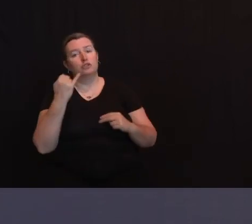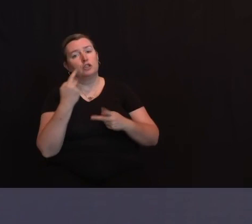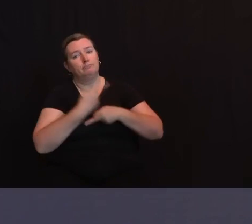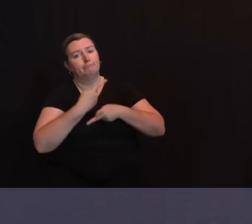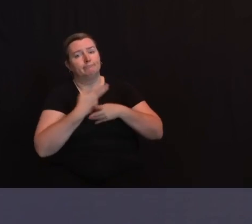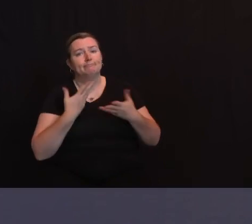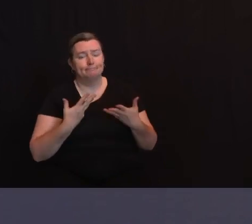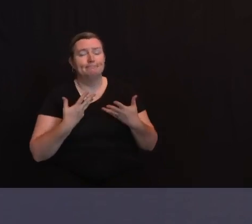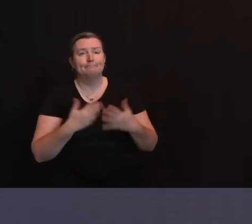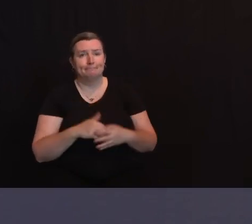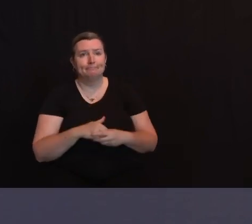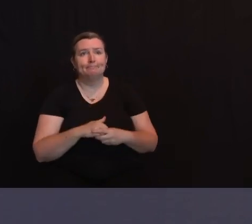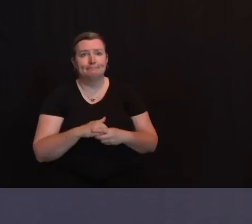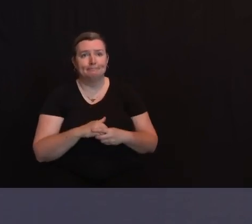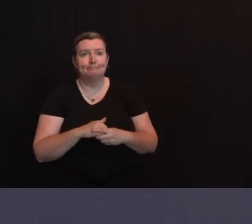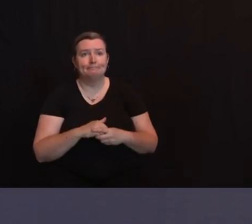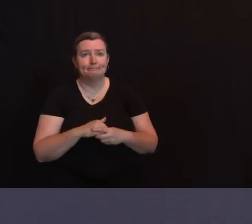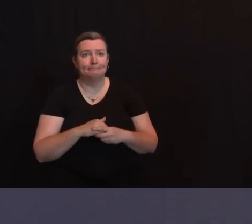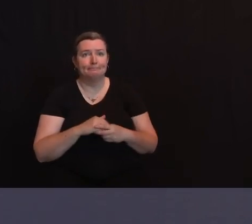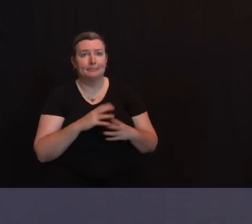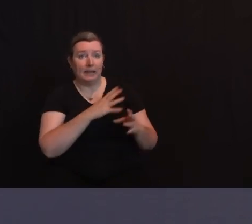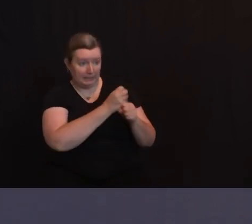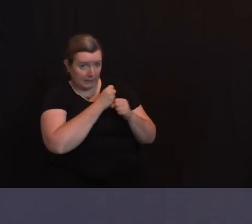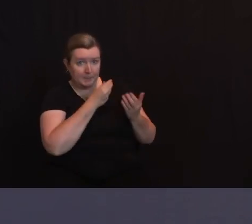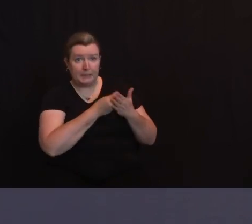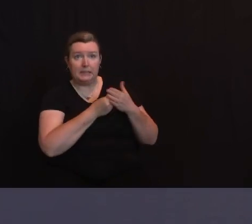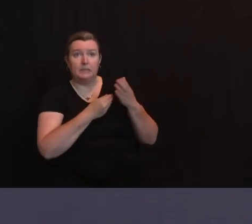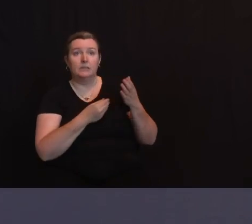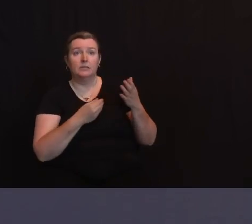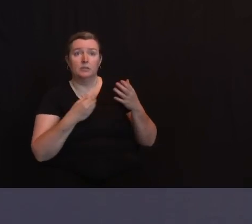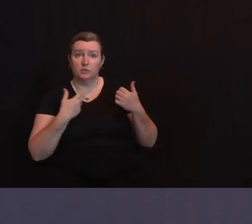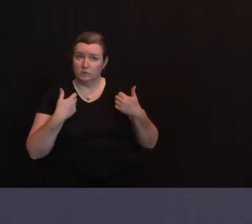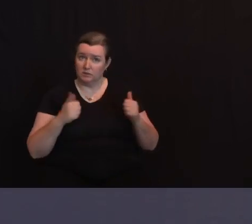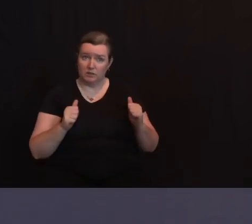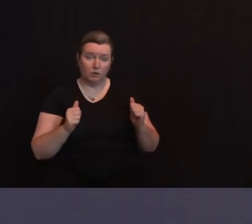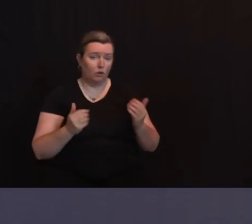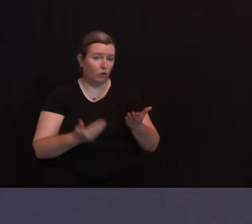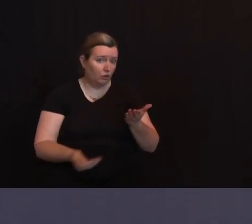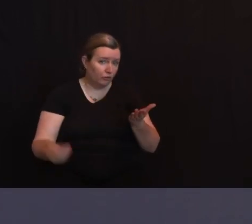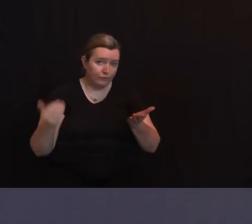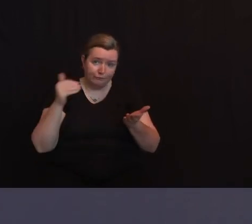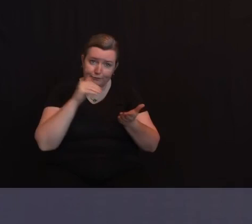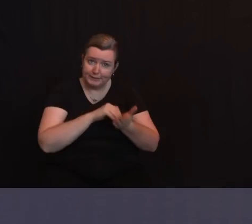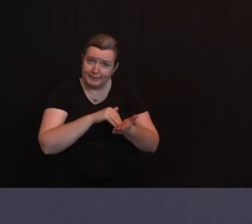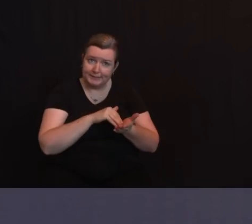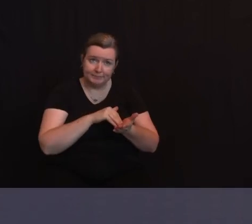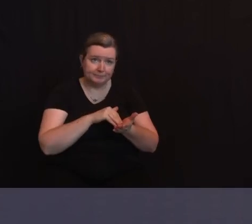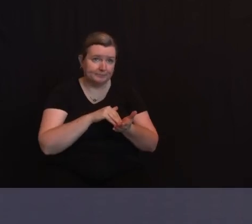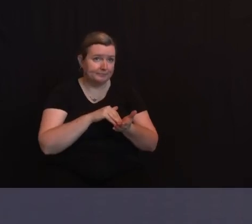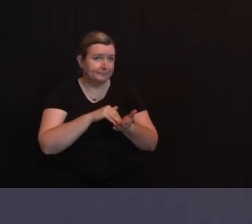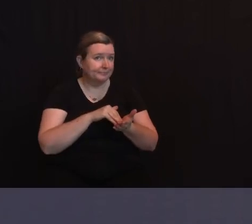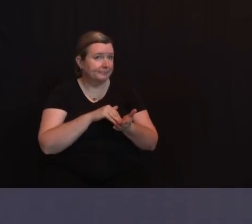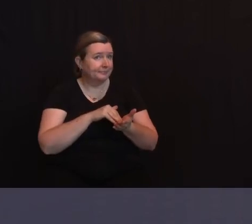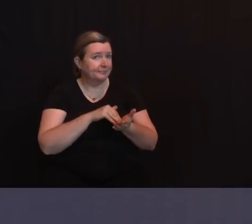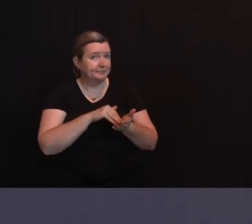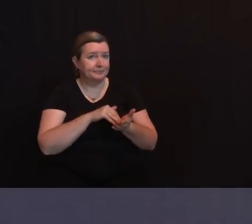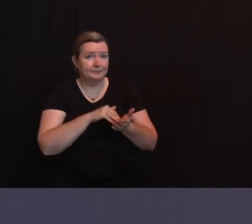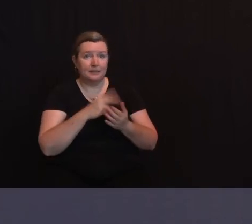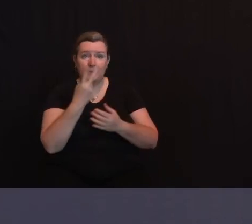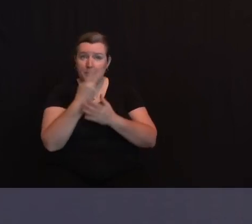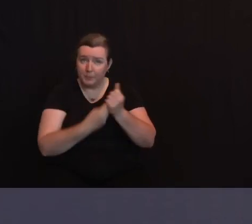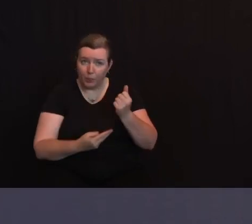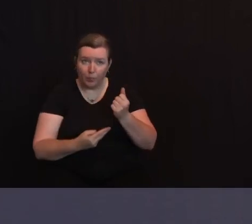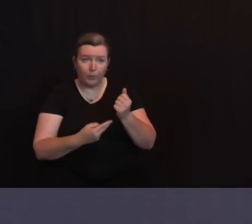it when I see it. And even if we do get it, I want to repeat something I mentioned earlier on this side. It is and both. We need both the